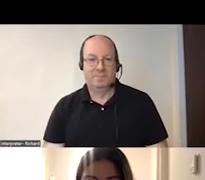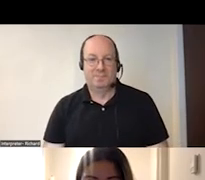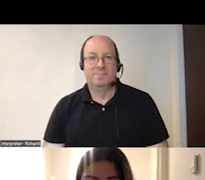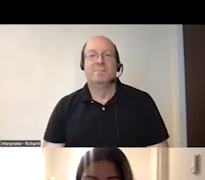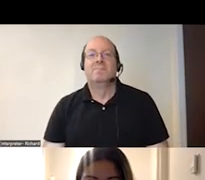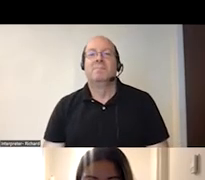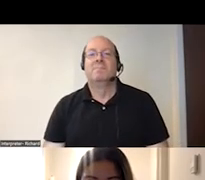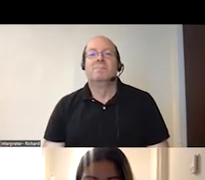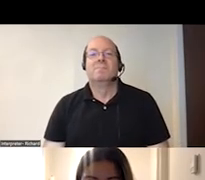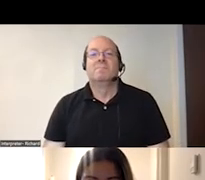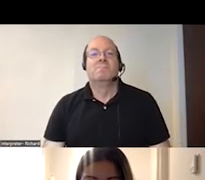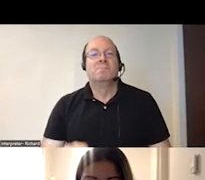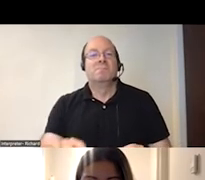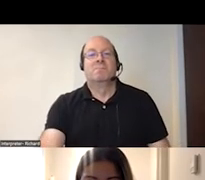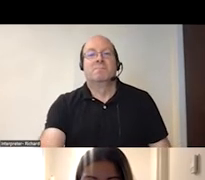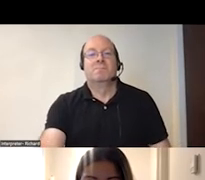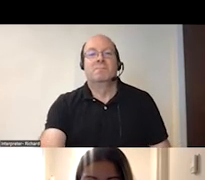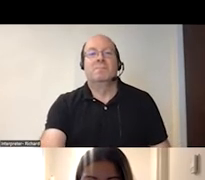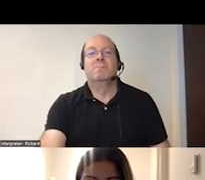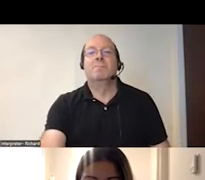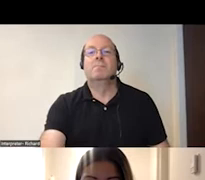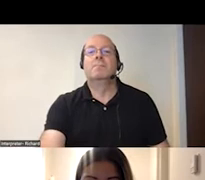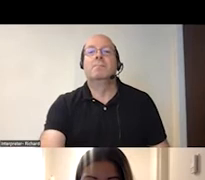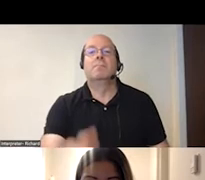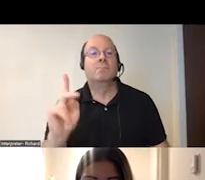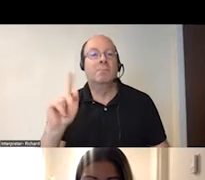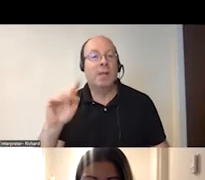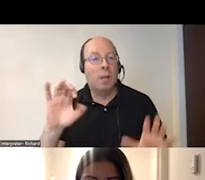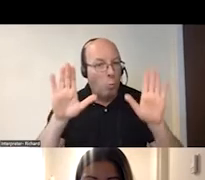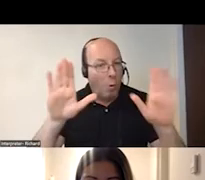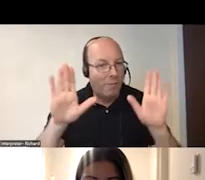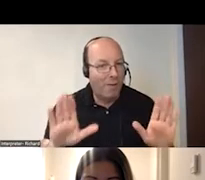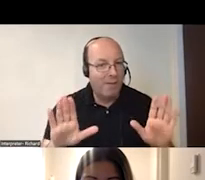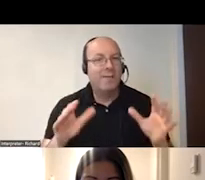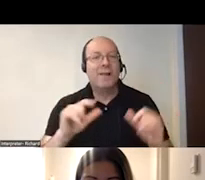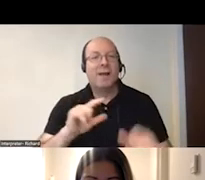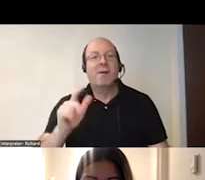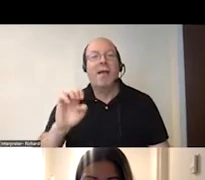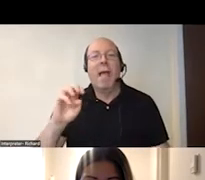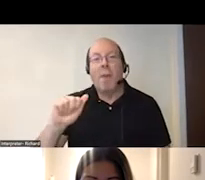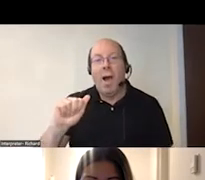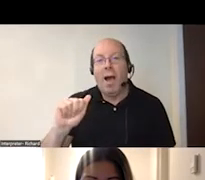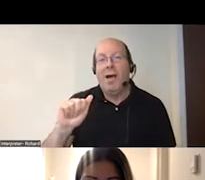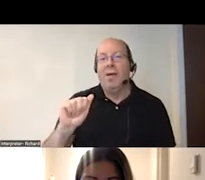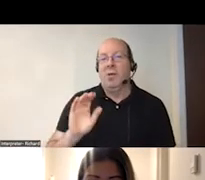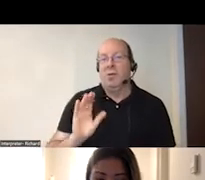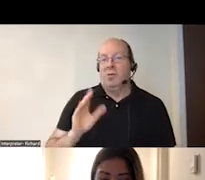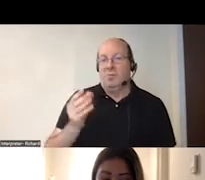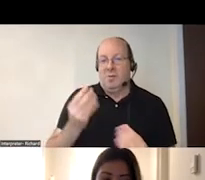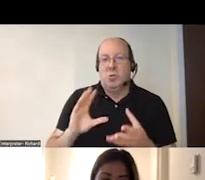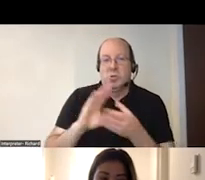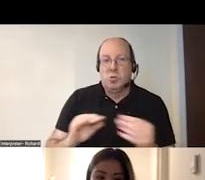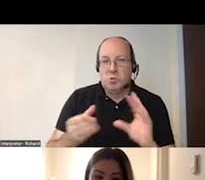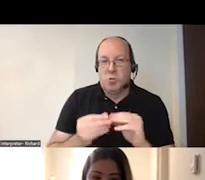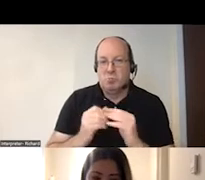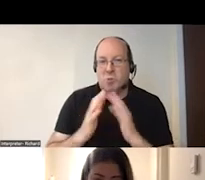Wonderful. Well, obviously we're off to a good start here. Emma, I would really love to hear from you about your